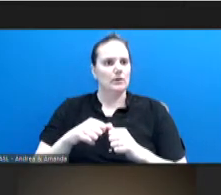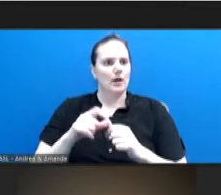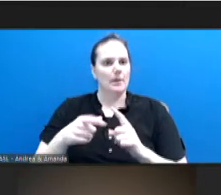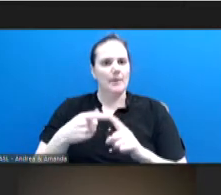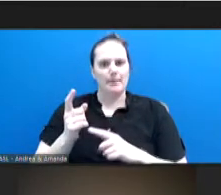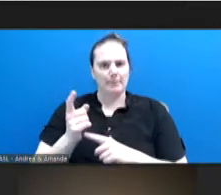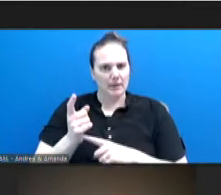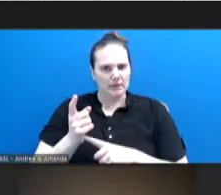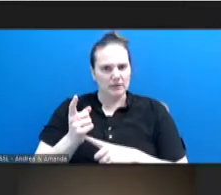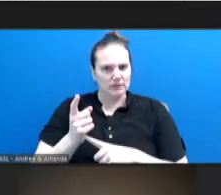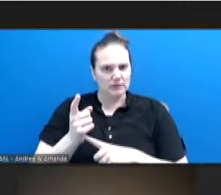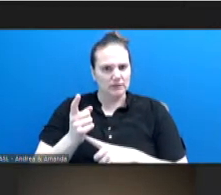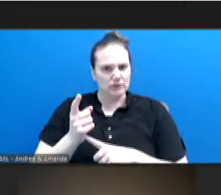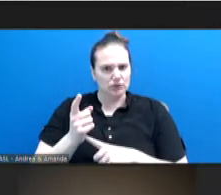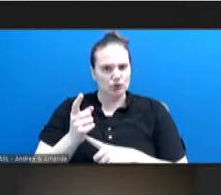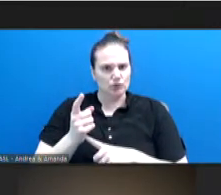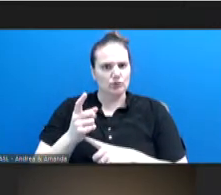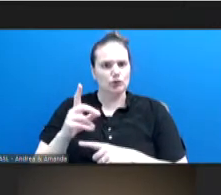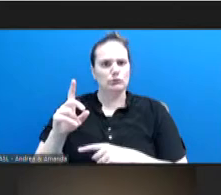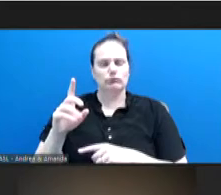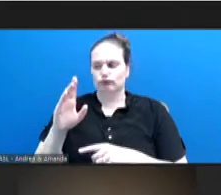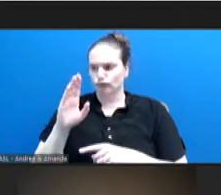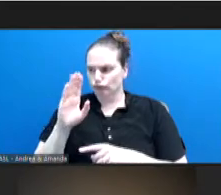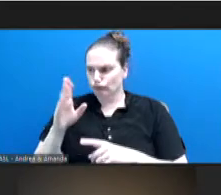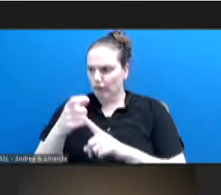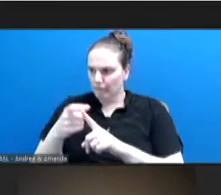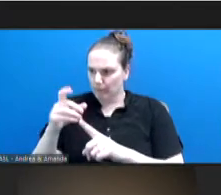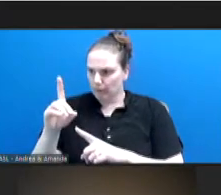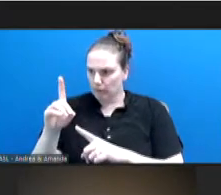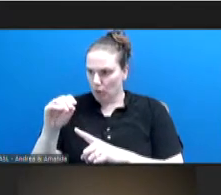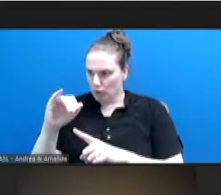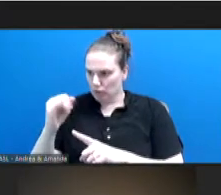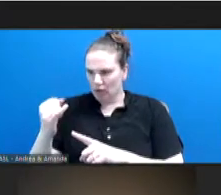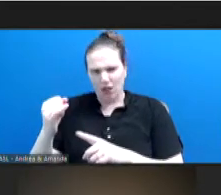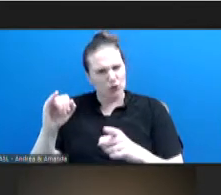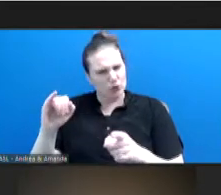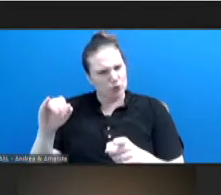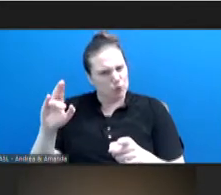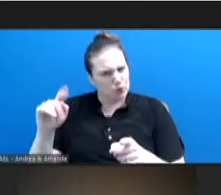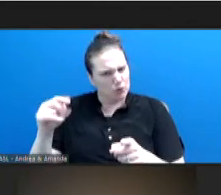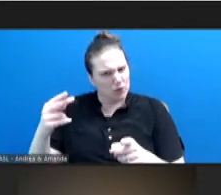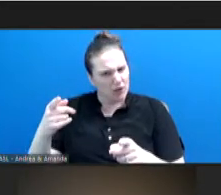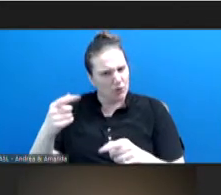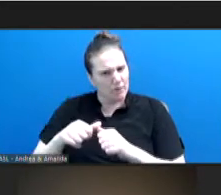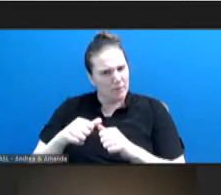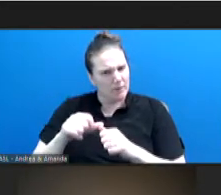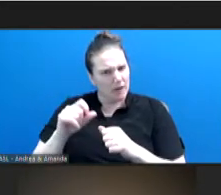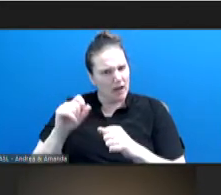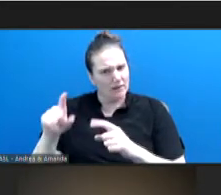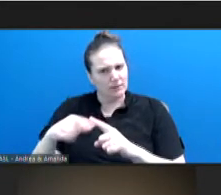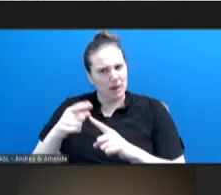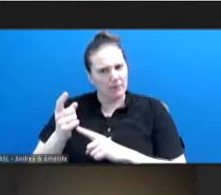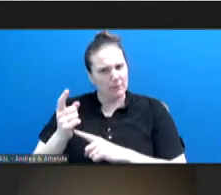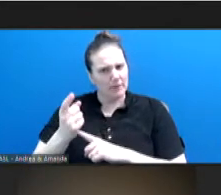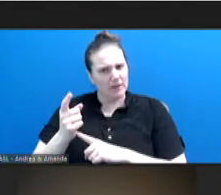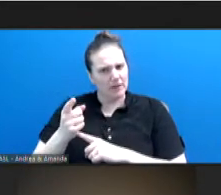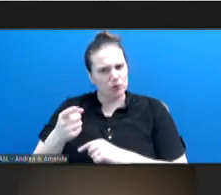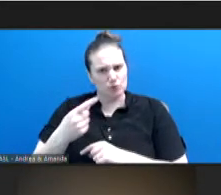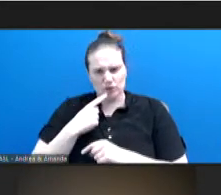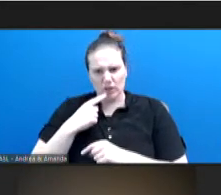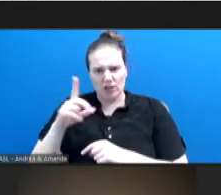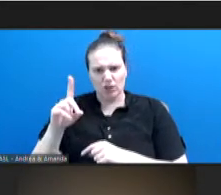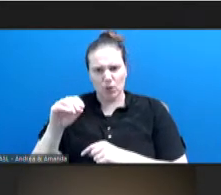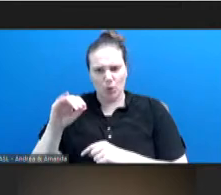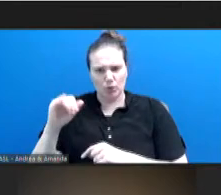minutes being a directive from DOJ or a Judith. Do you remember when I asked about minutes and you said that DOJ?